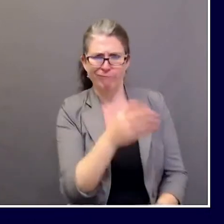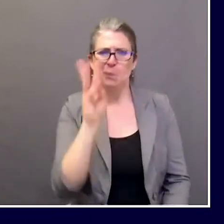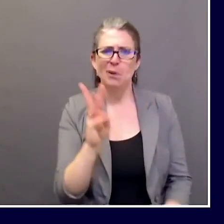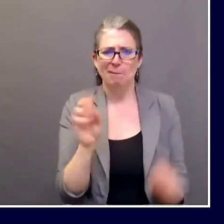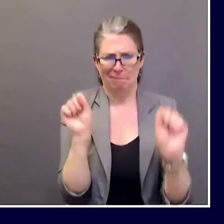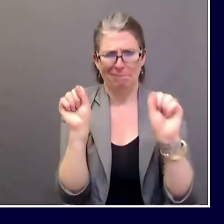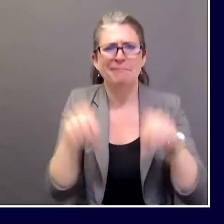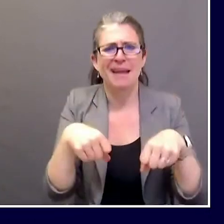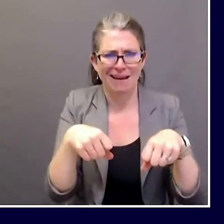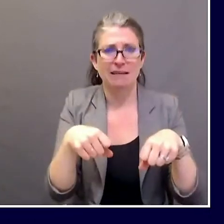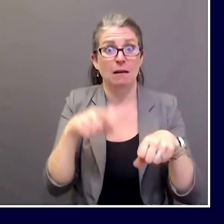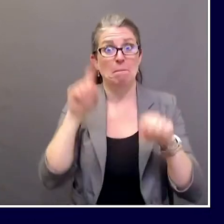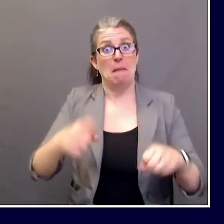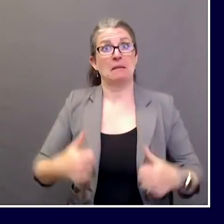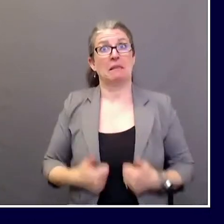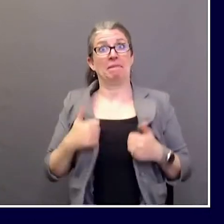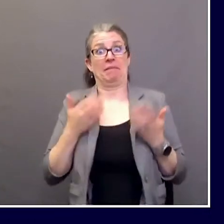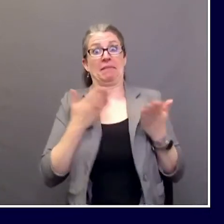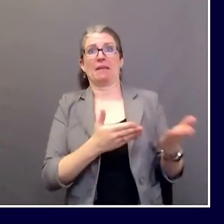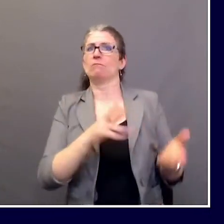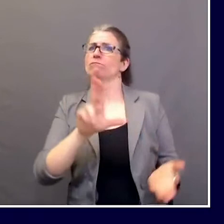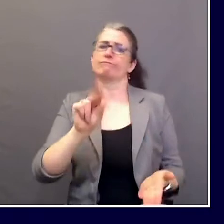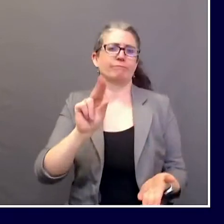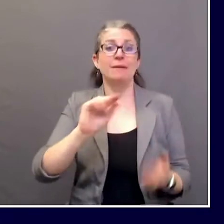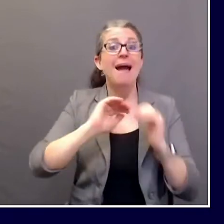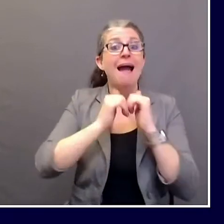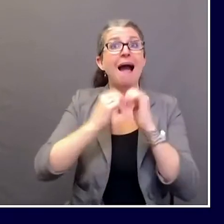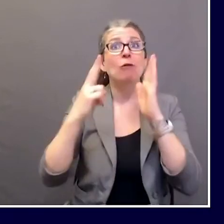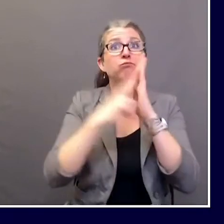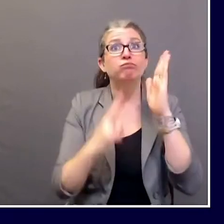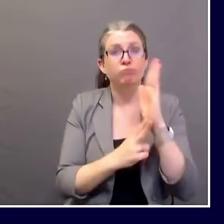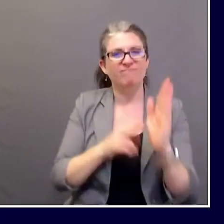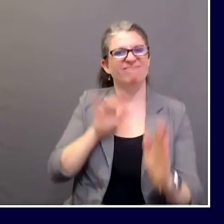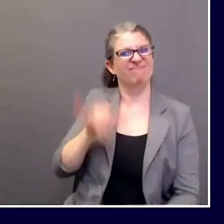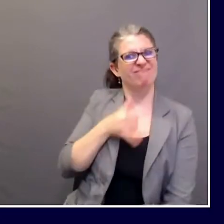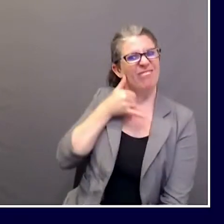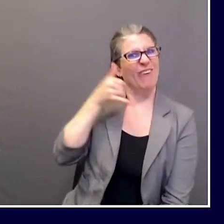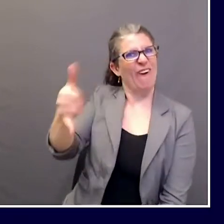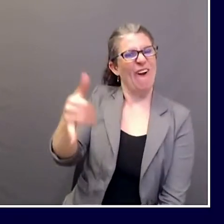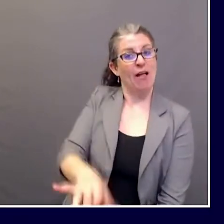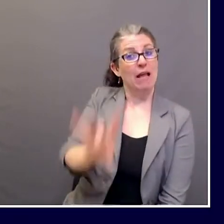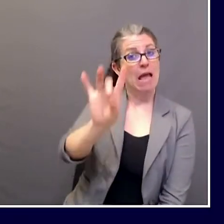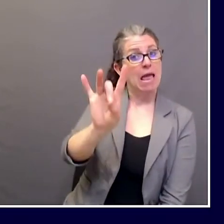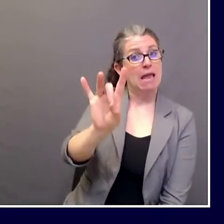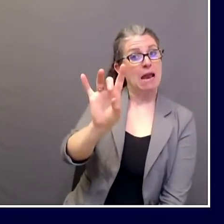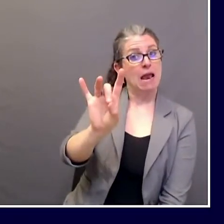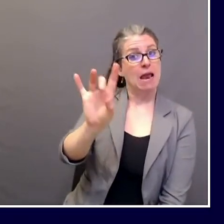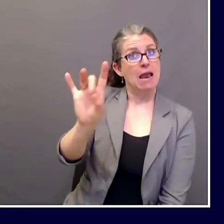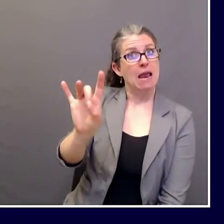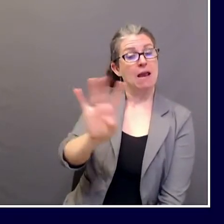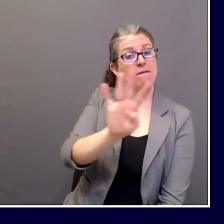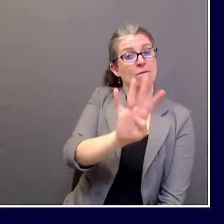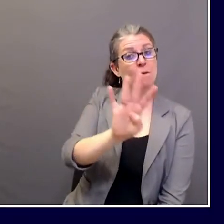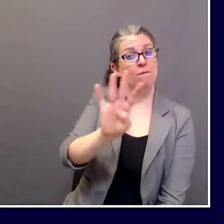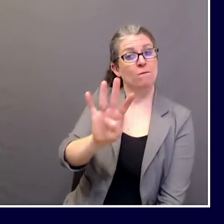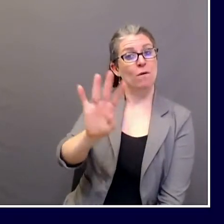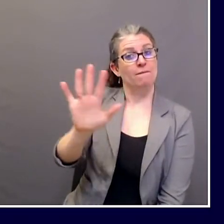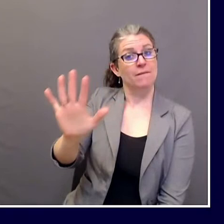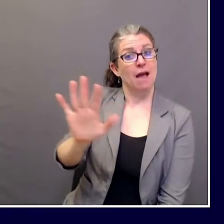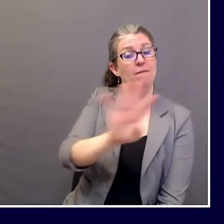1-888-445-4111. If you've already got an appointment there at the Windham site, keep it. We're going to give you the right